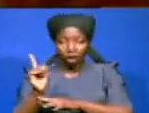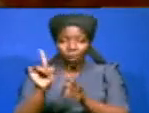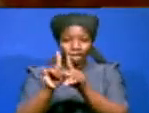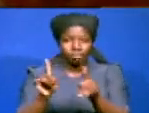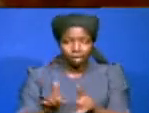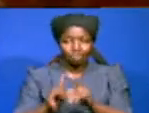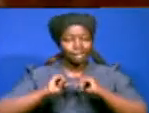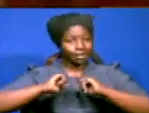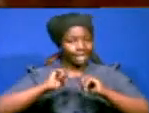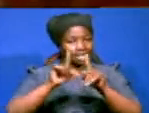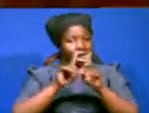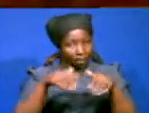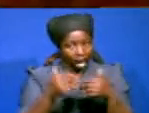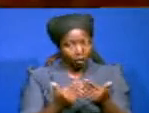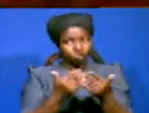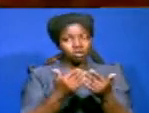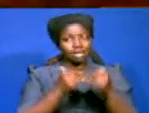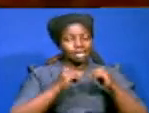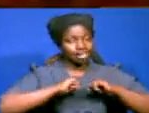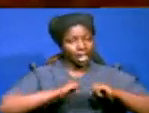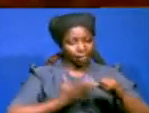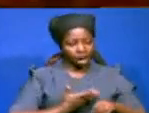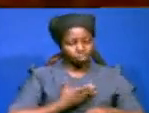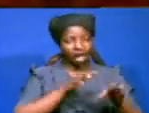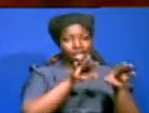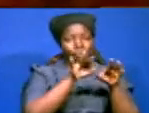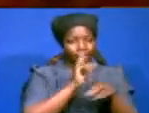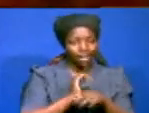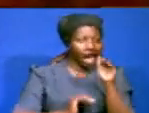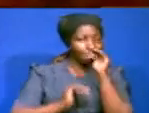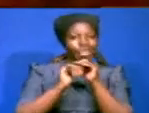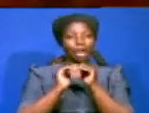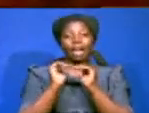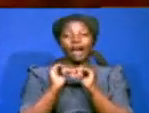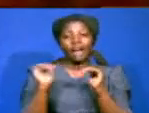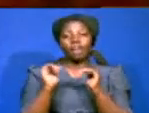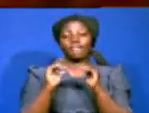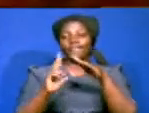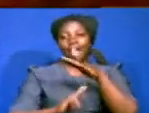has explained, up to the level of vice chancellor.